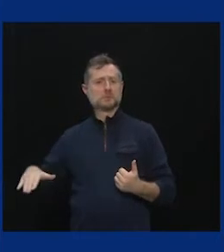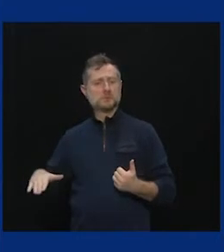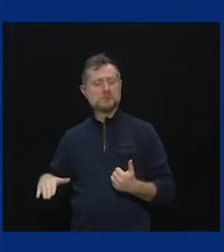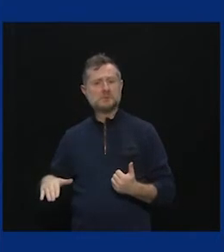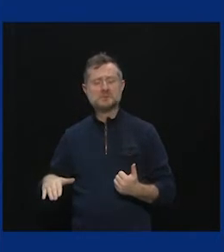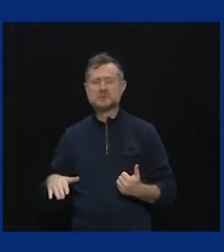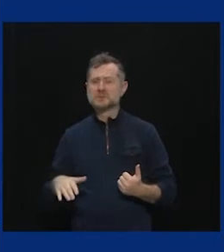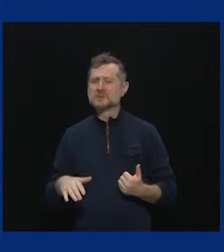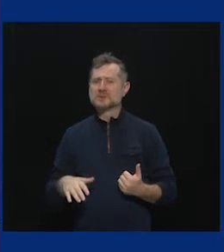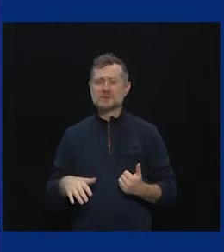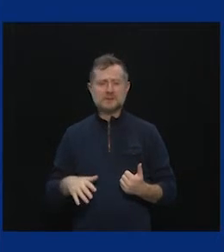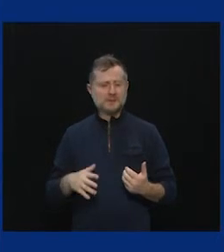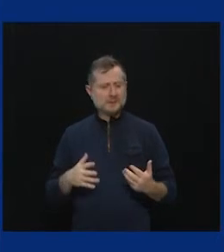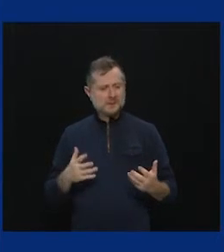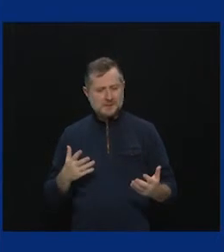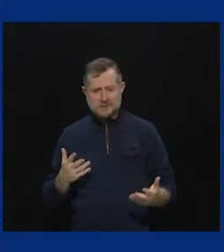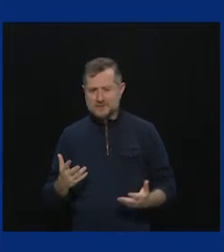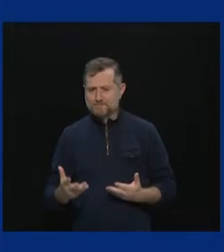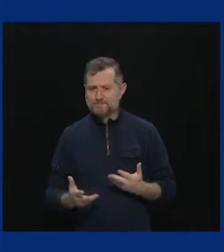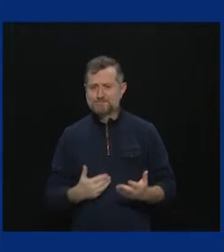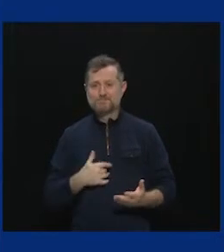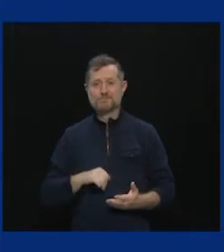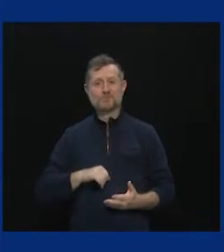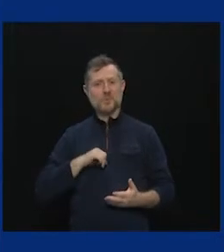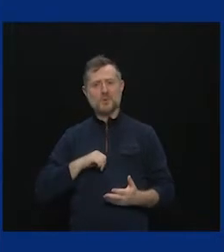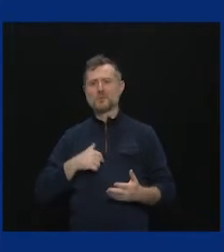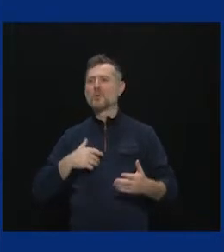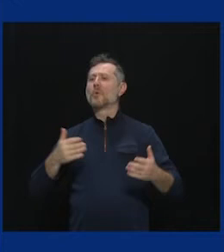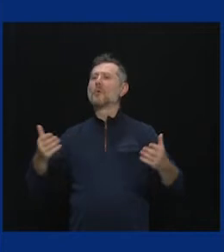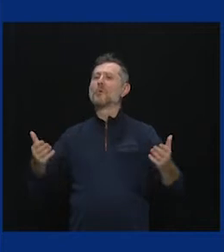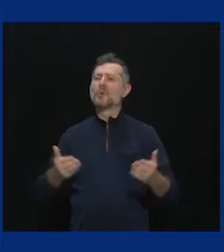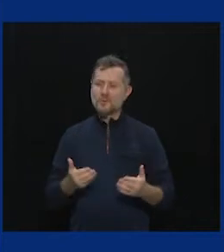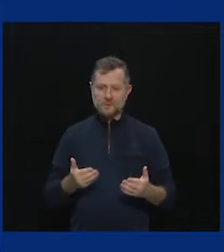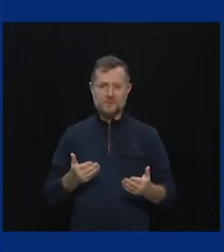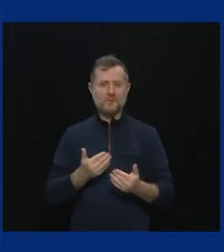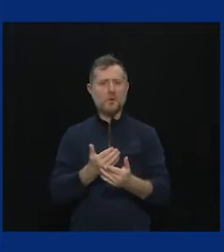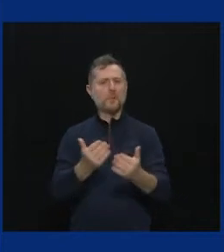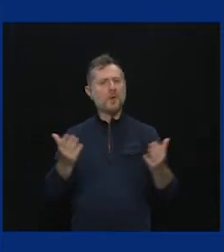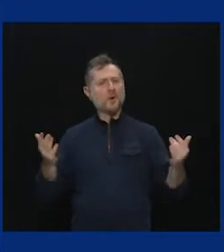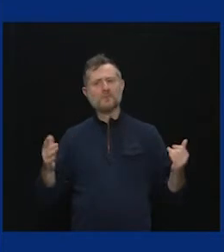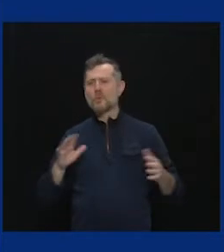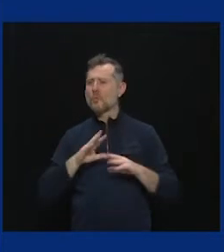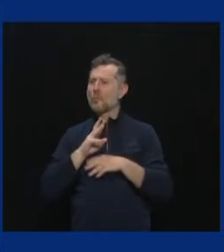welcome people for all the way of the world to New York City.